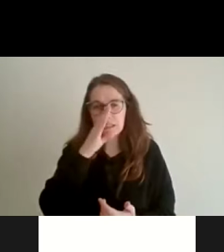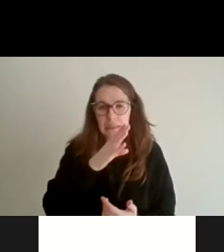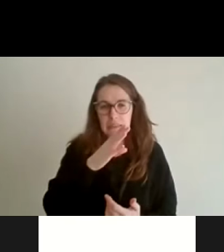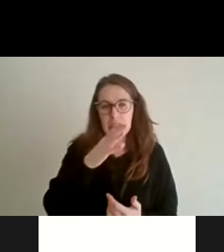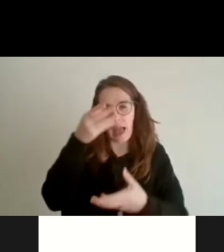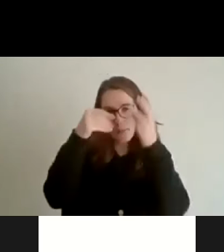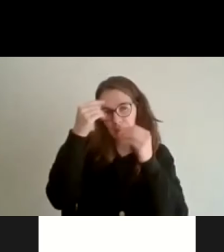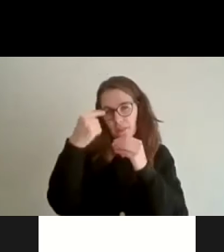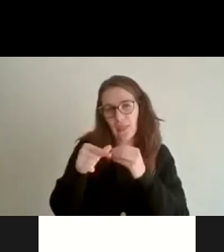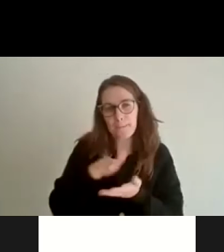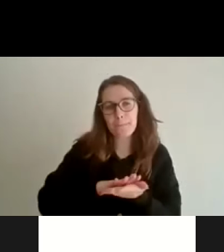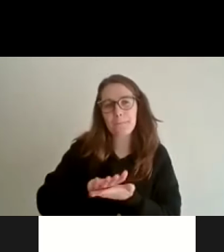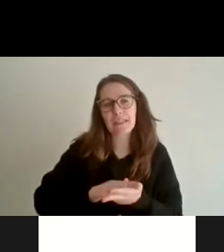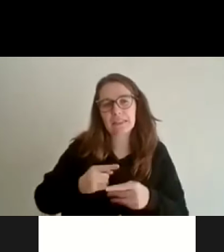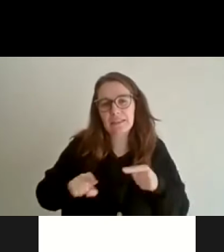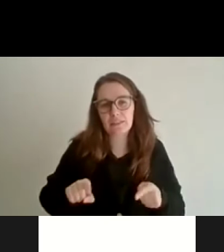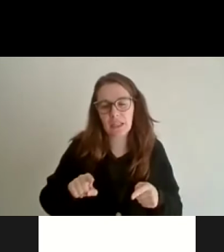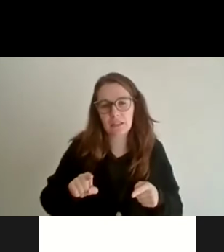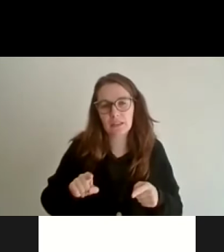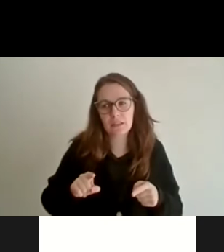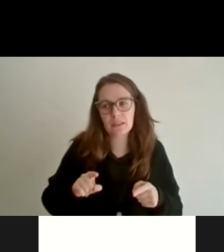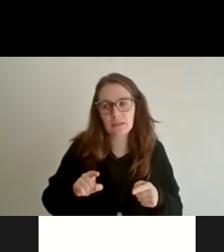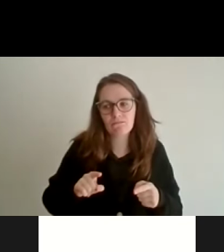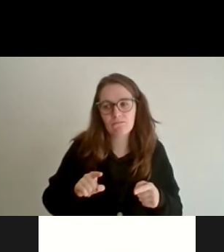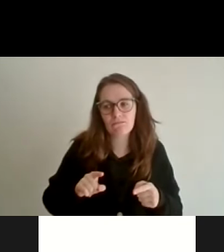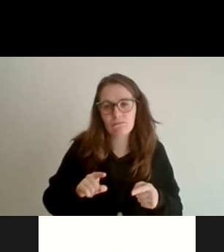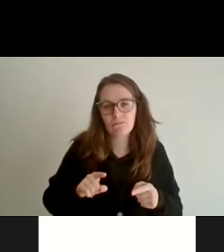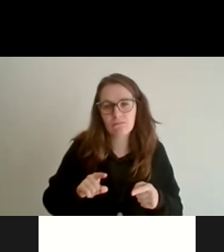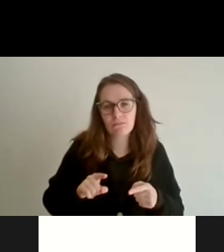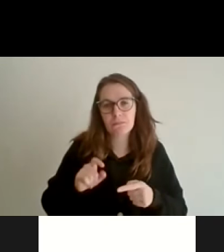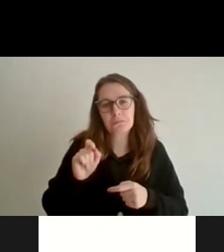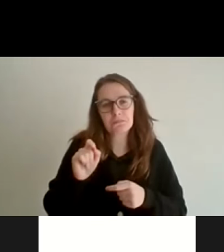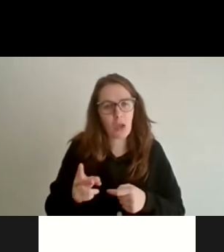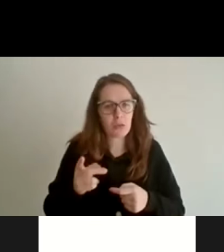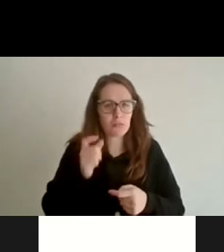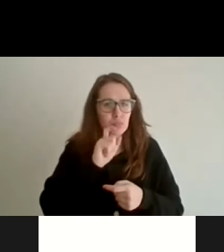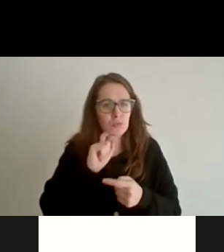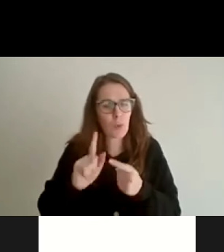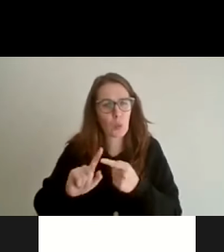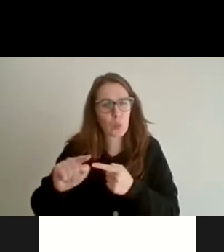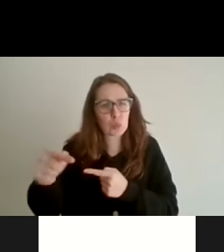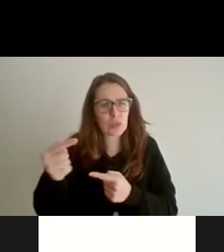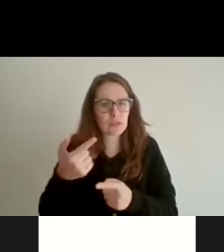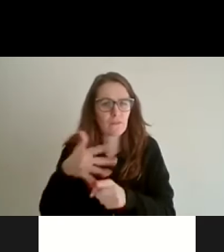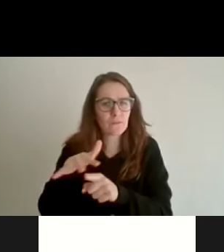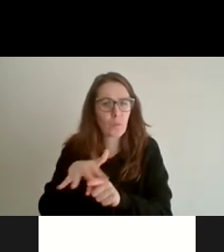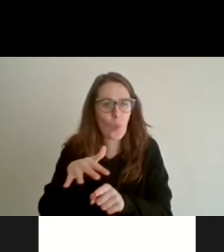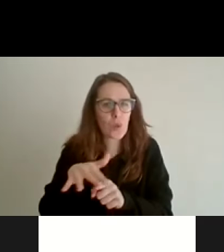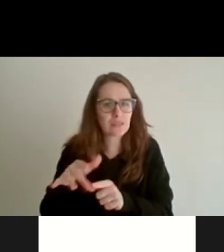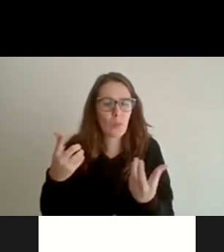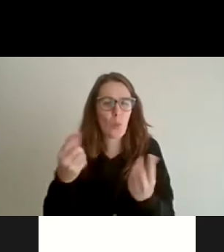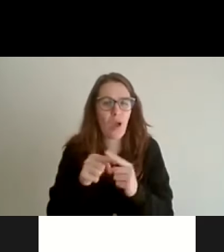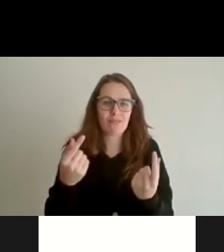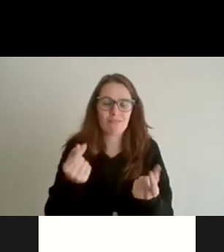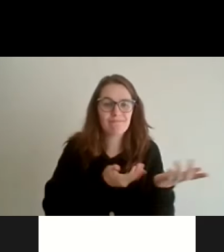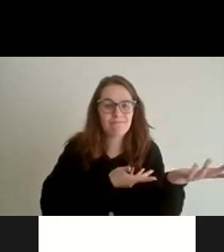pace may not have any consequences on what is happening in the classroom, for example.